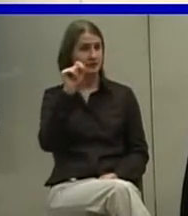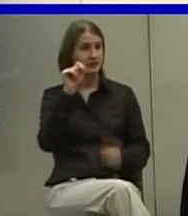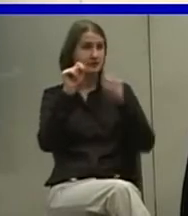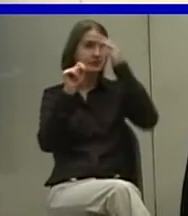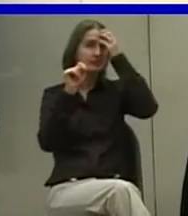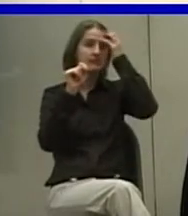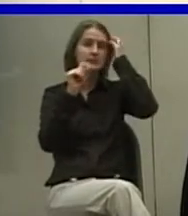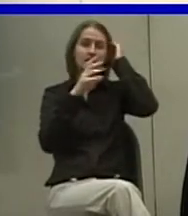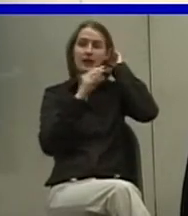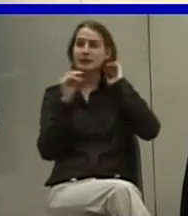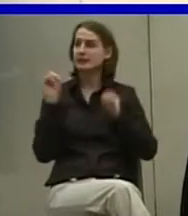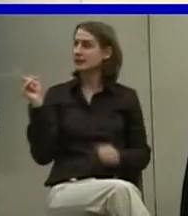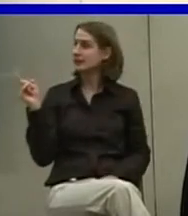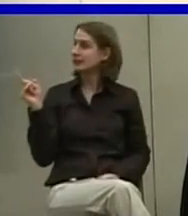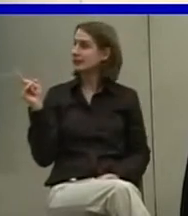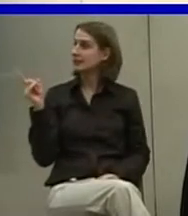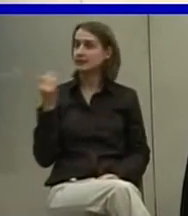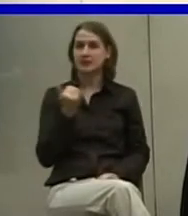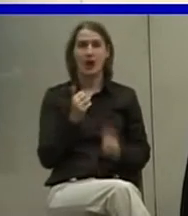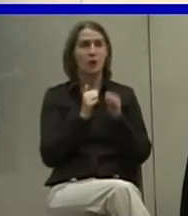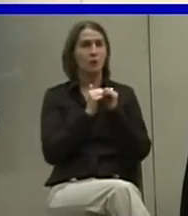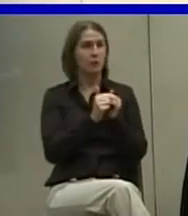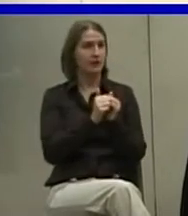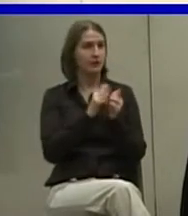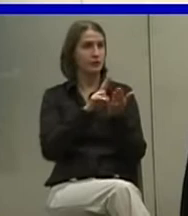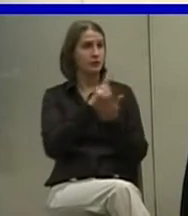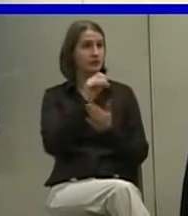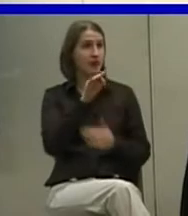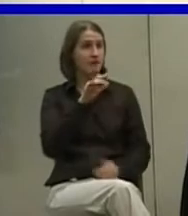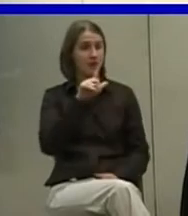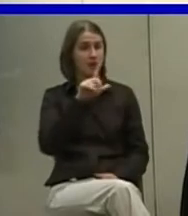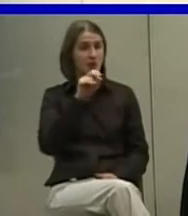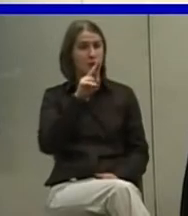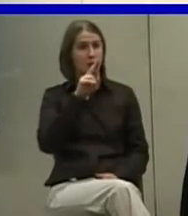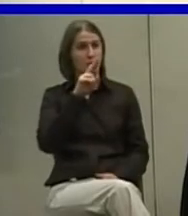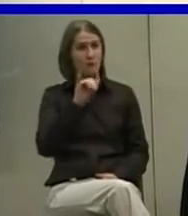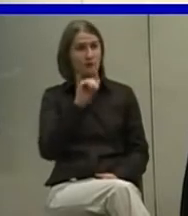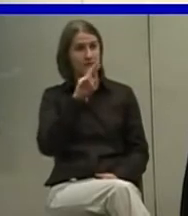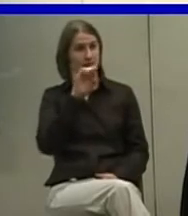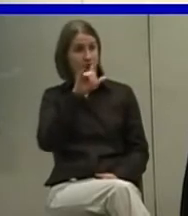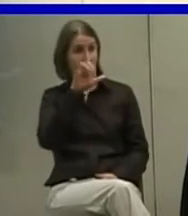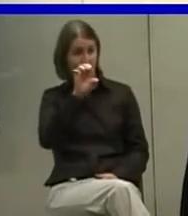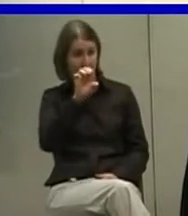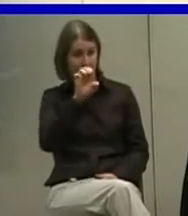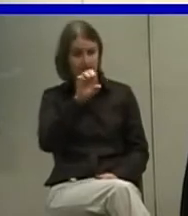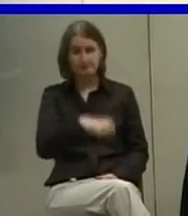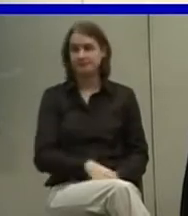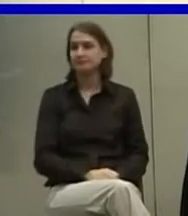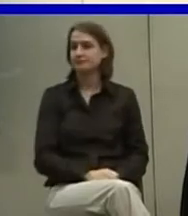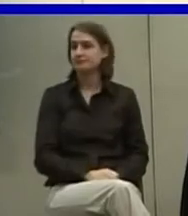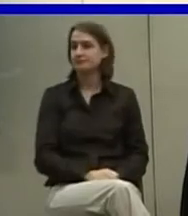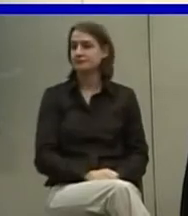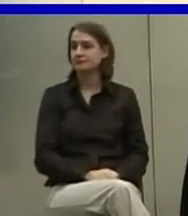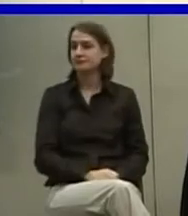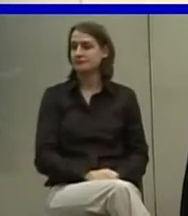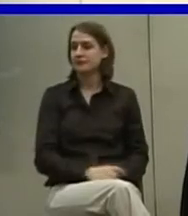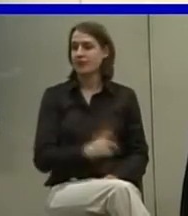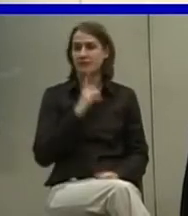he is now with University of Louisville. Just for now, anyway. Just for